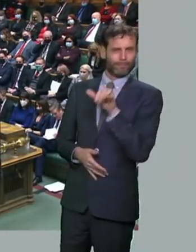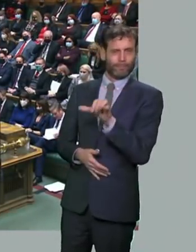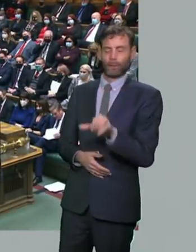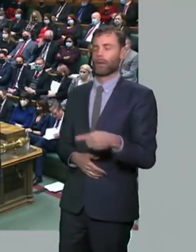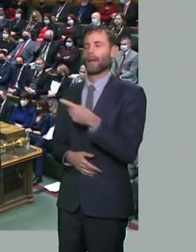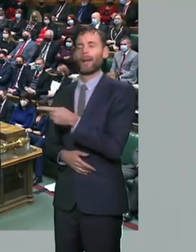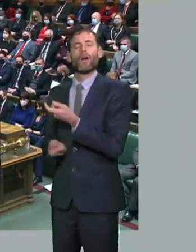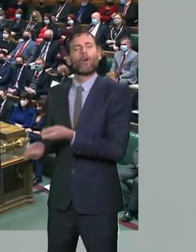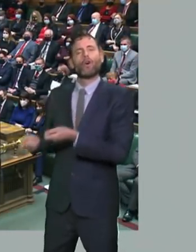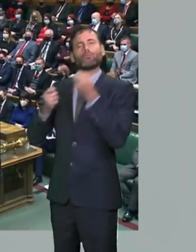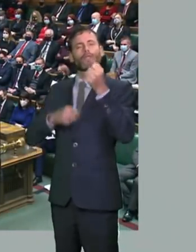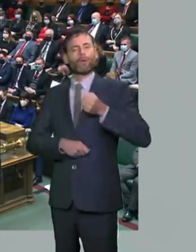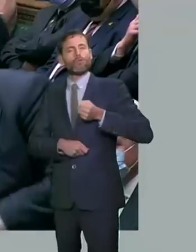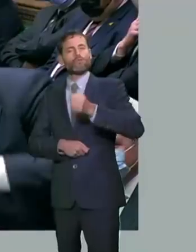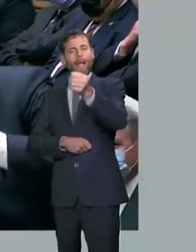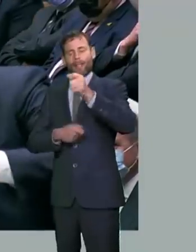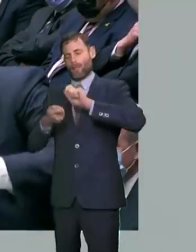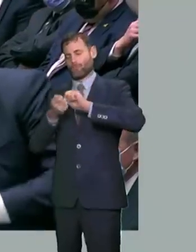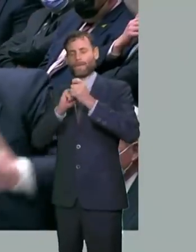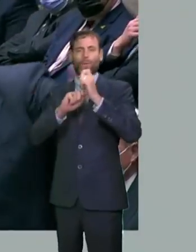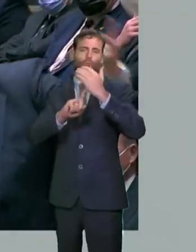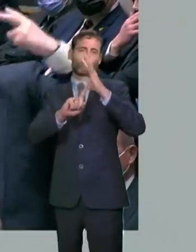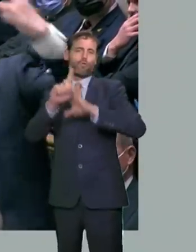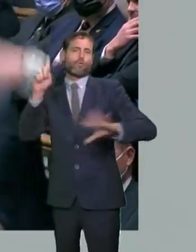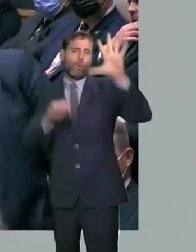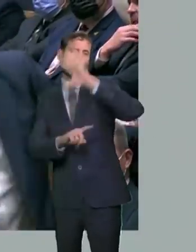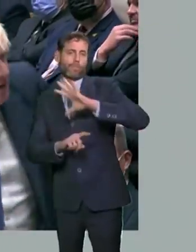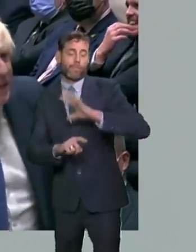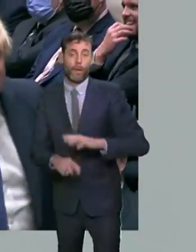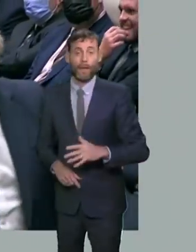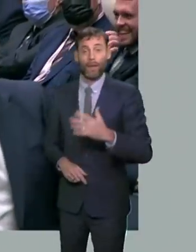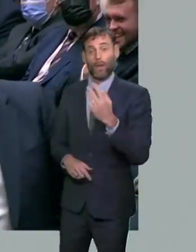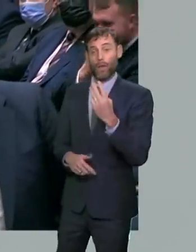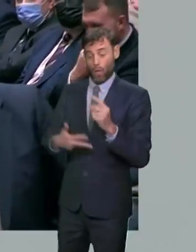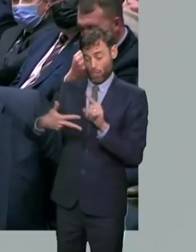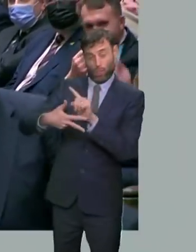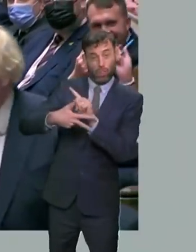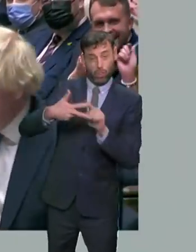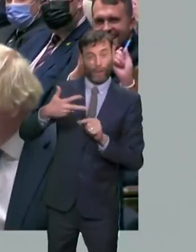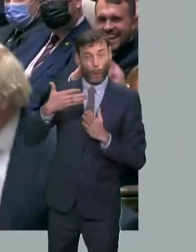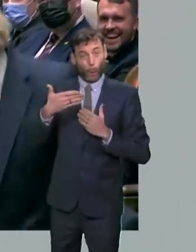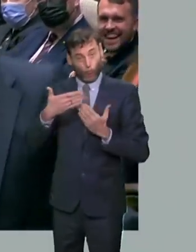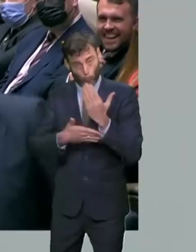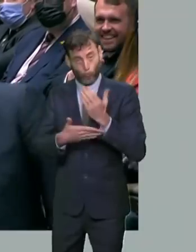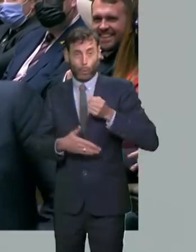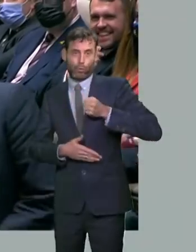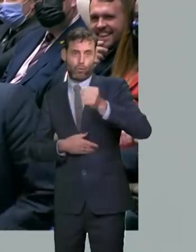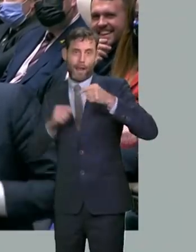rail revolution in the north. And the three new high-speed lines, Mr. Speaker.